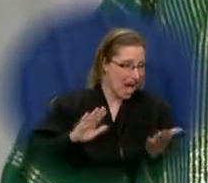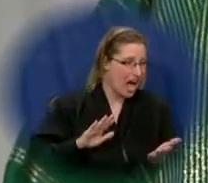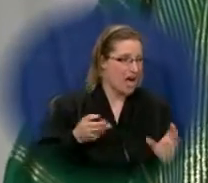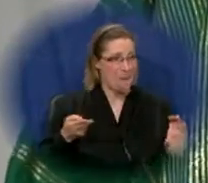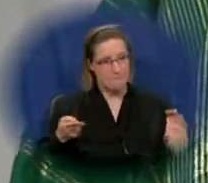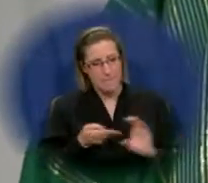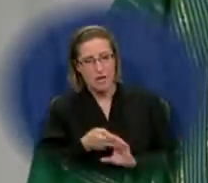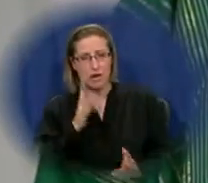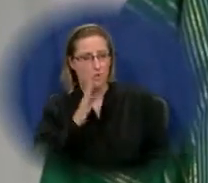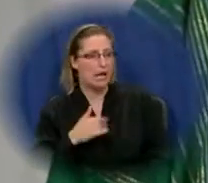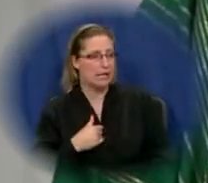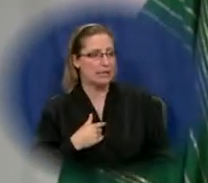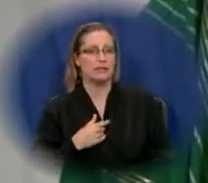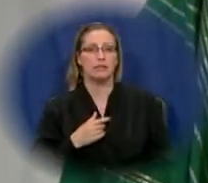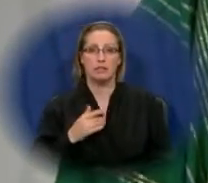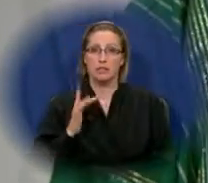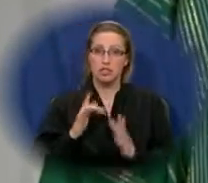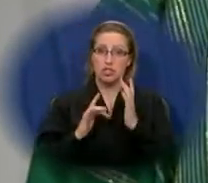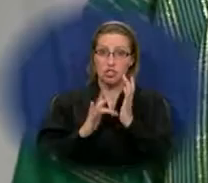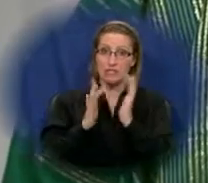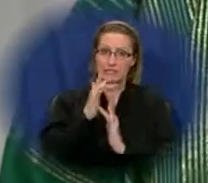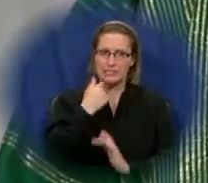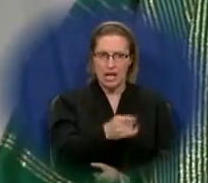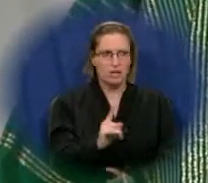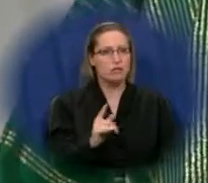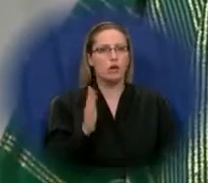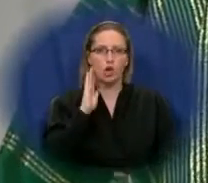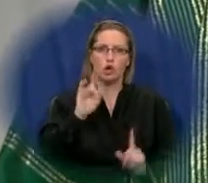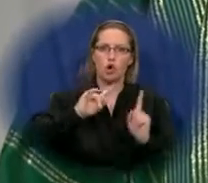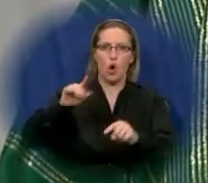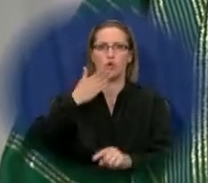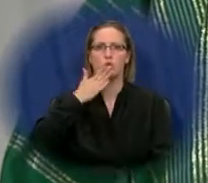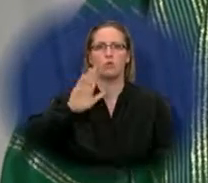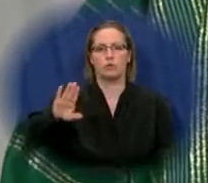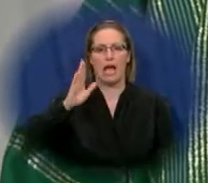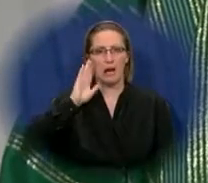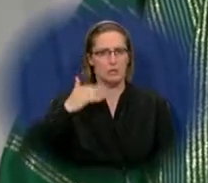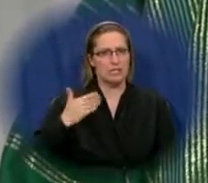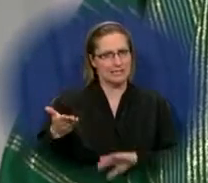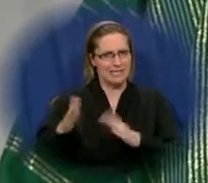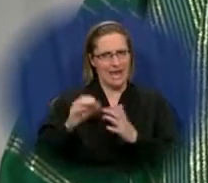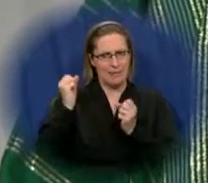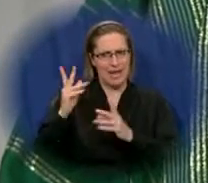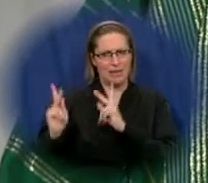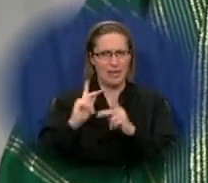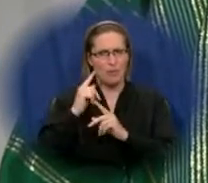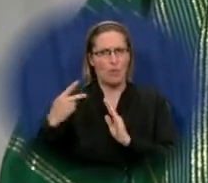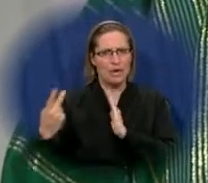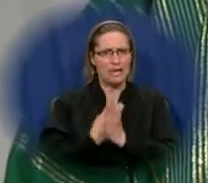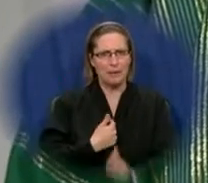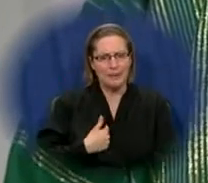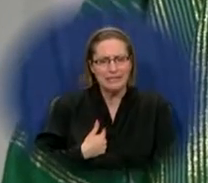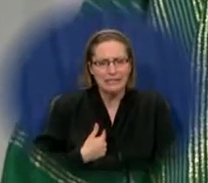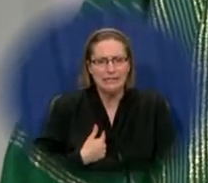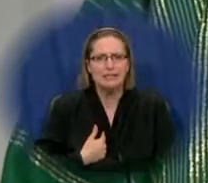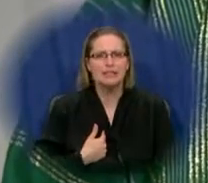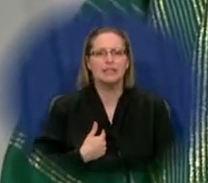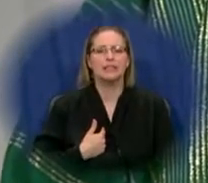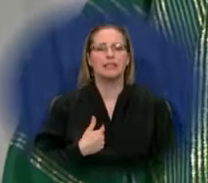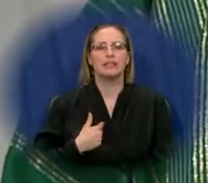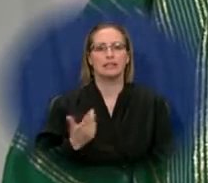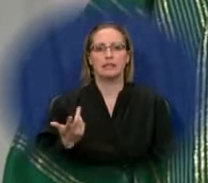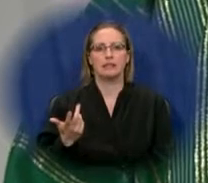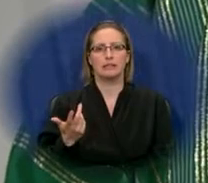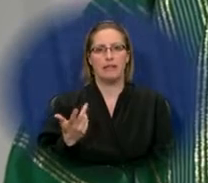going to Jerusalem, and I'm going to suffer greatly at the hands of many people and be put to death